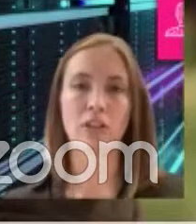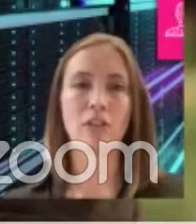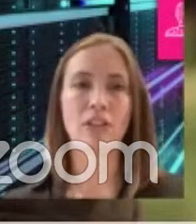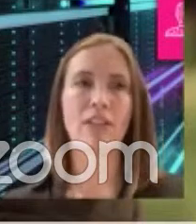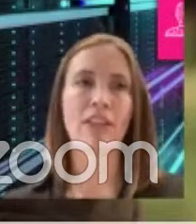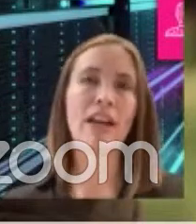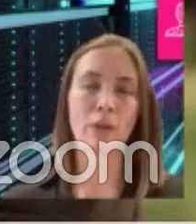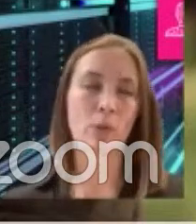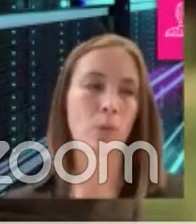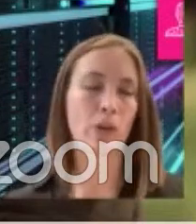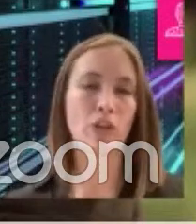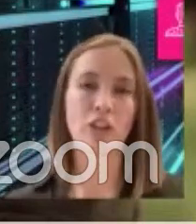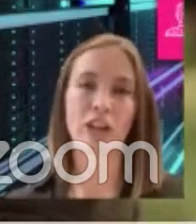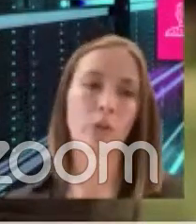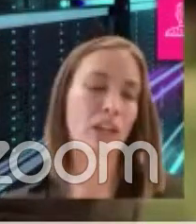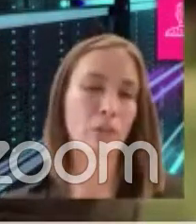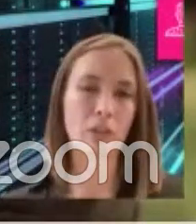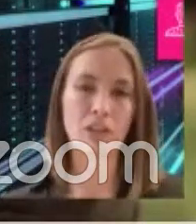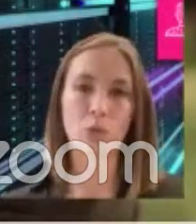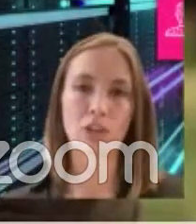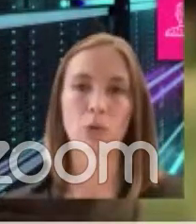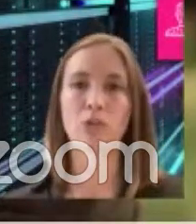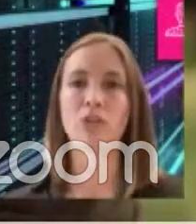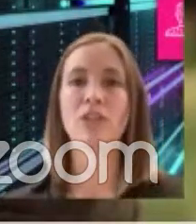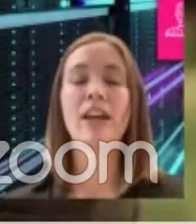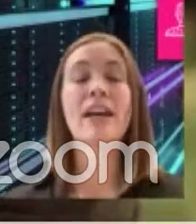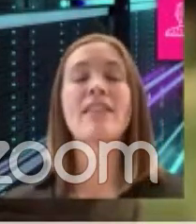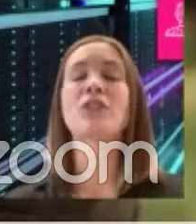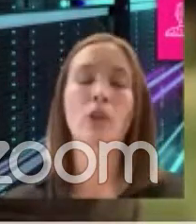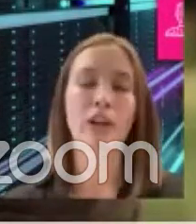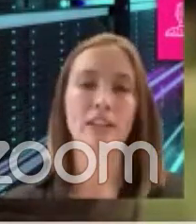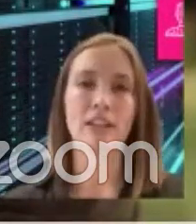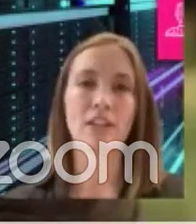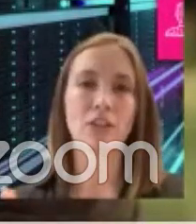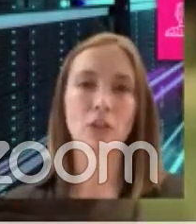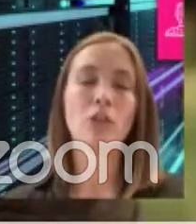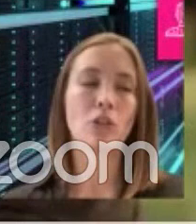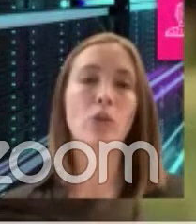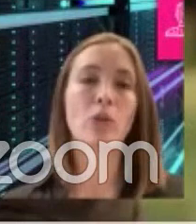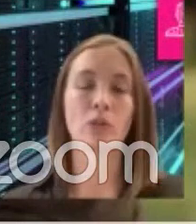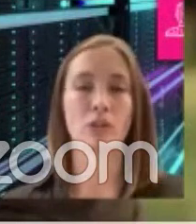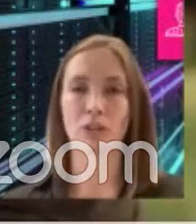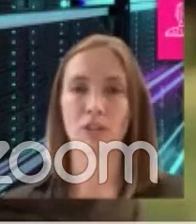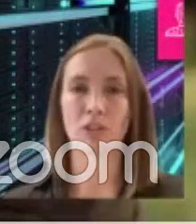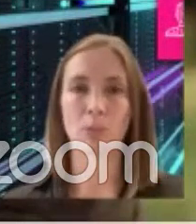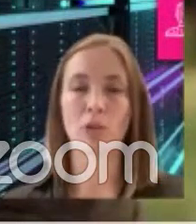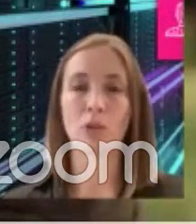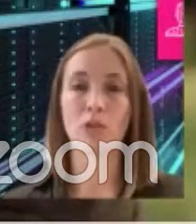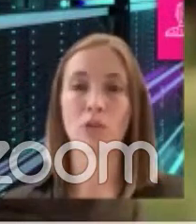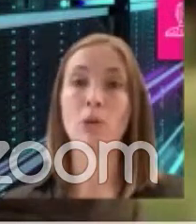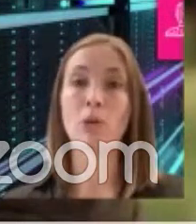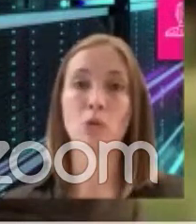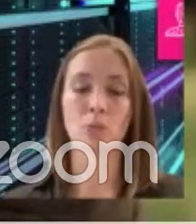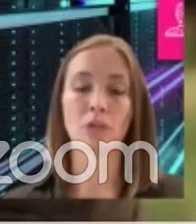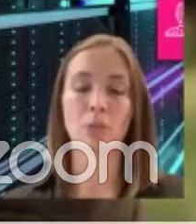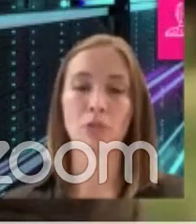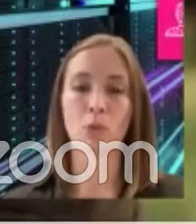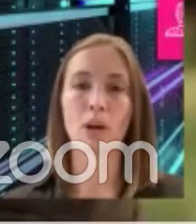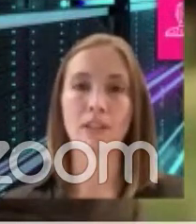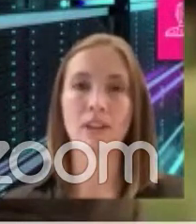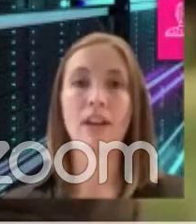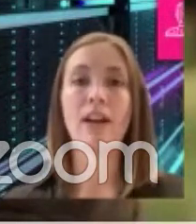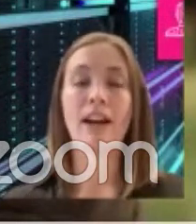jurisdictions and they have that reporting Channel and we have these resources that's great it's good that you know the differences between your team and who's